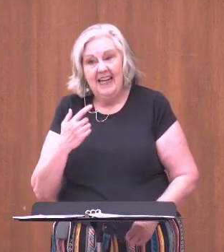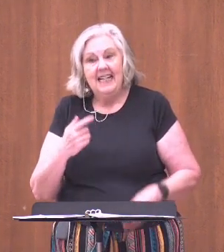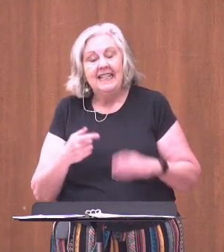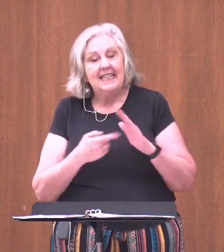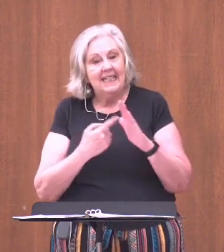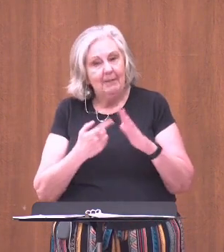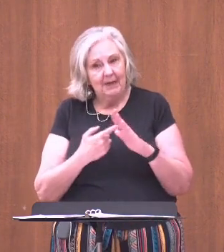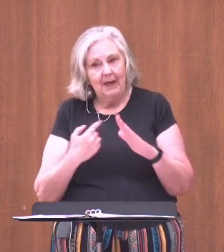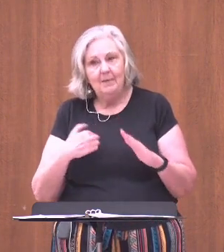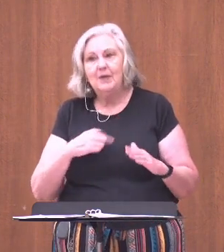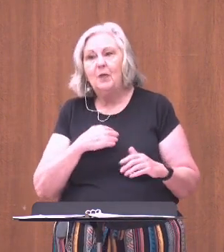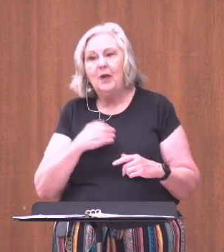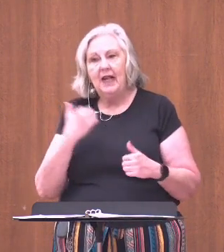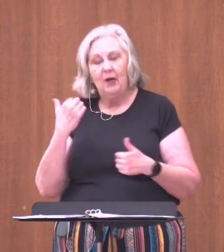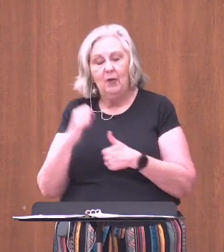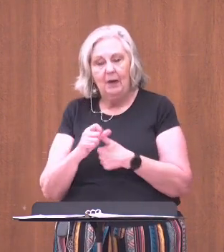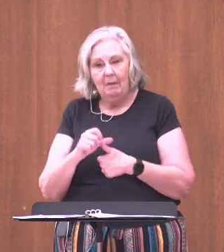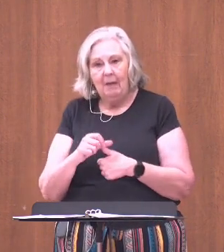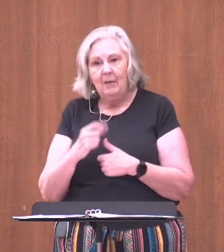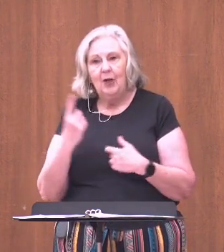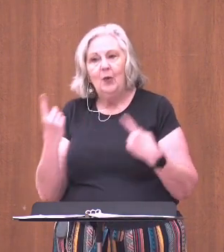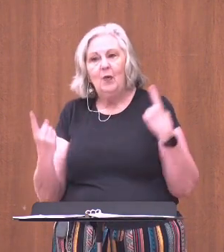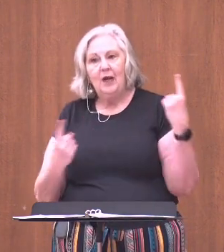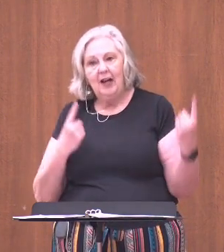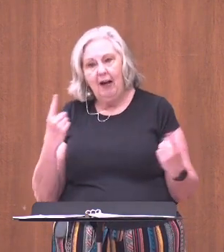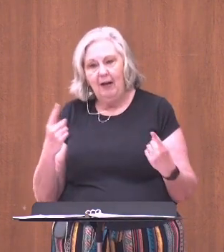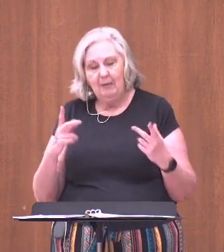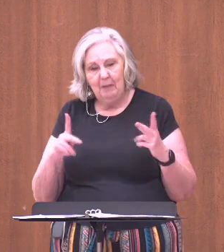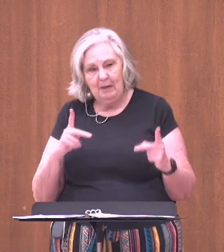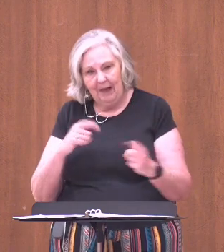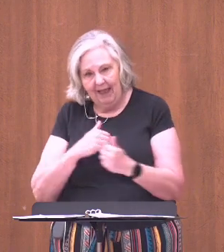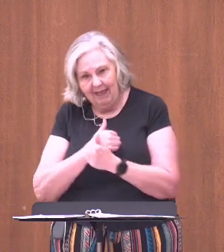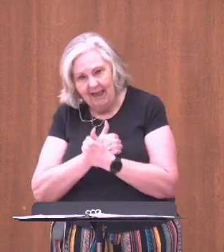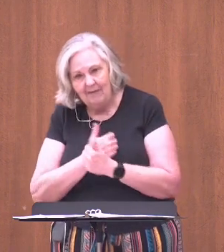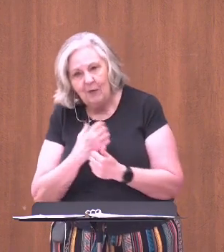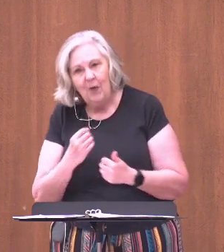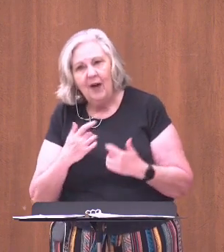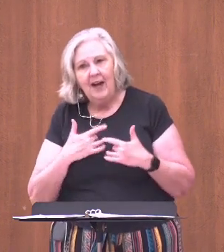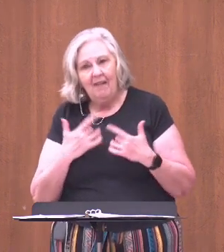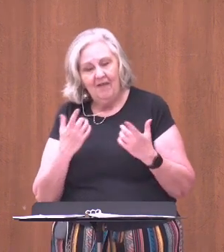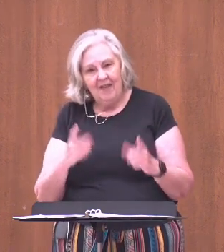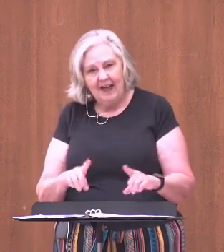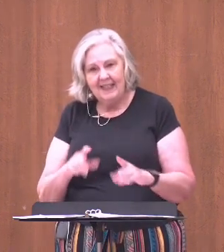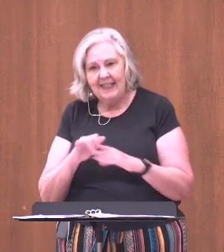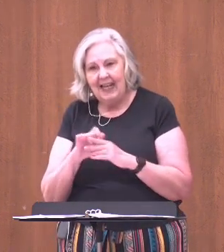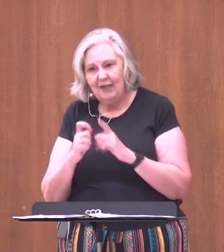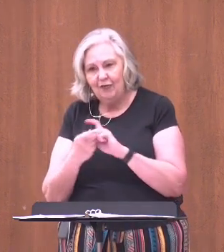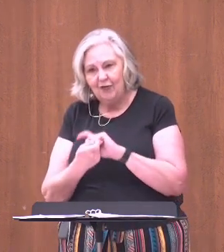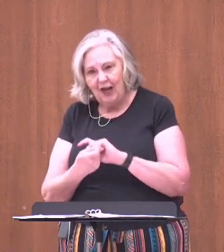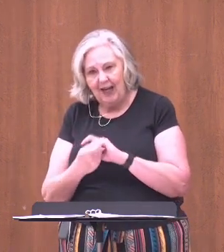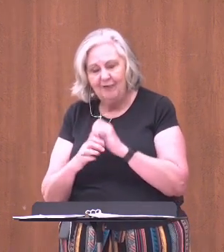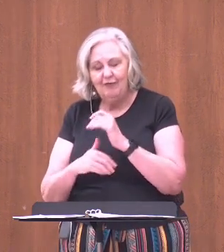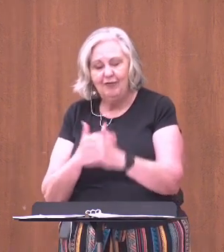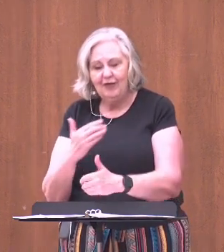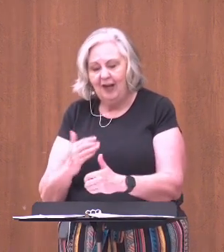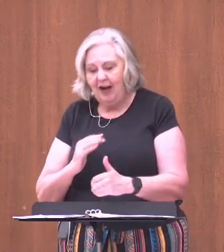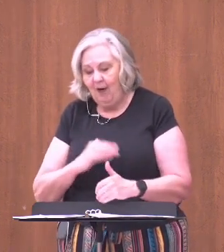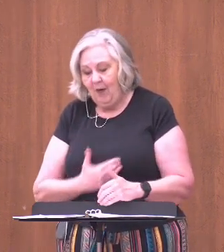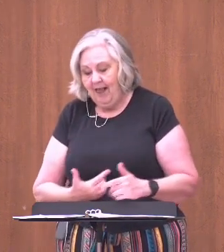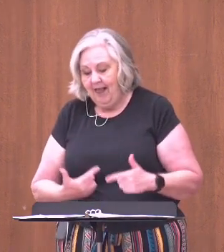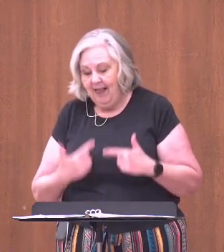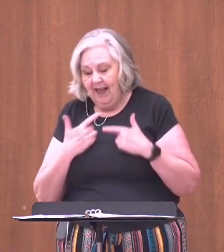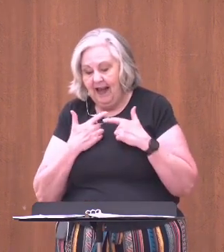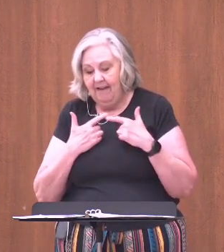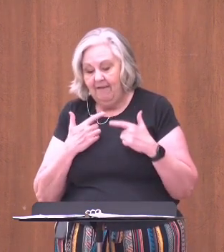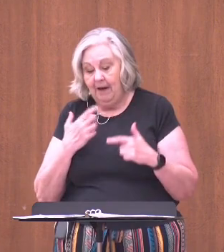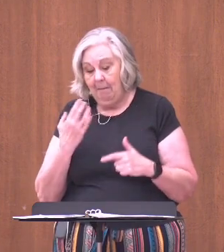set aside to remember and recall loved ones or events that perhaps even change the course of our life.